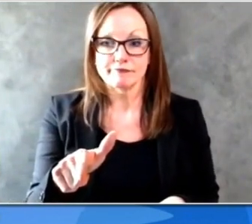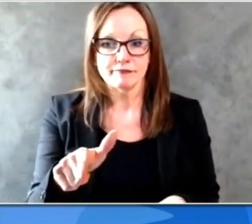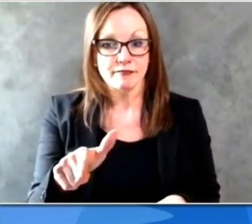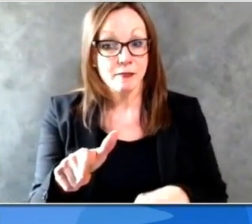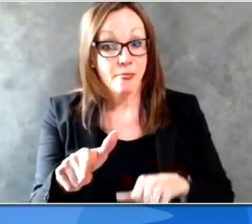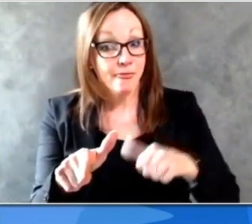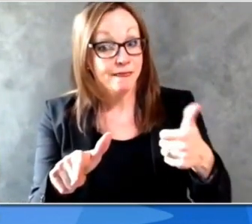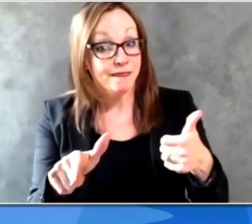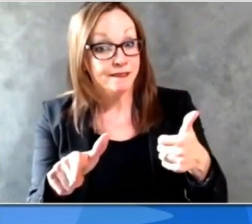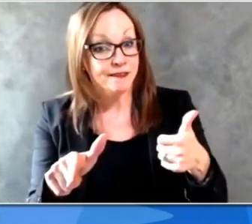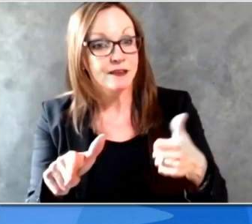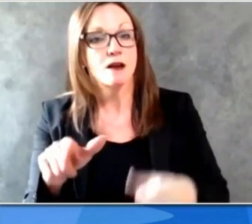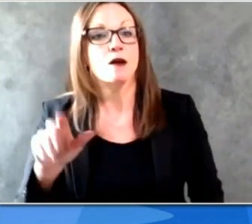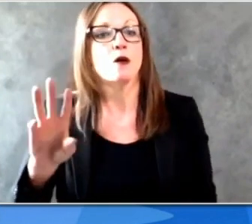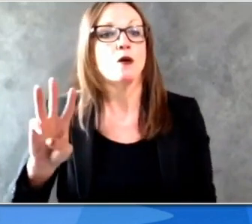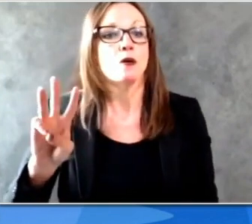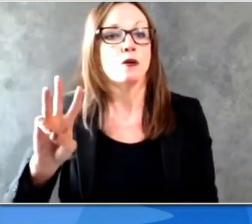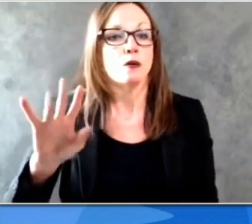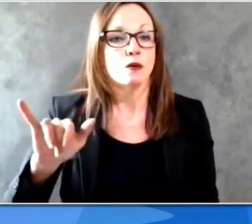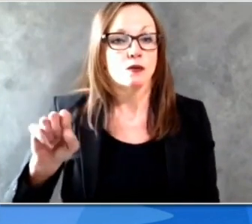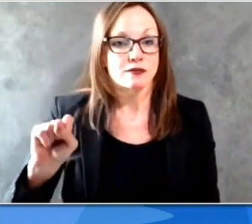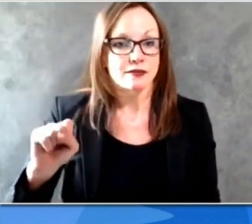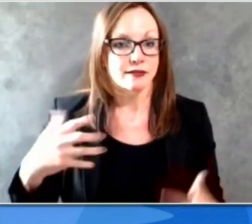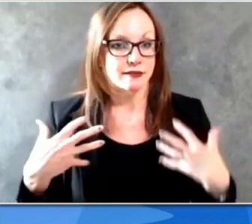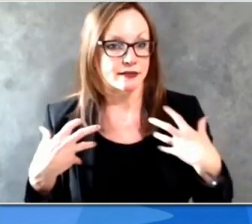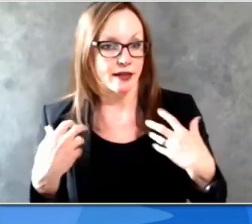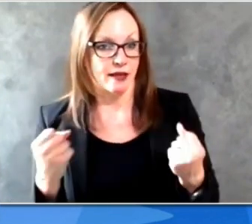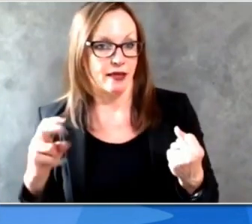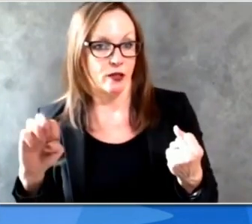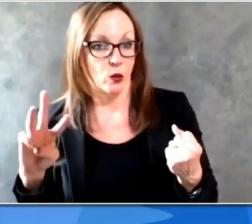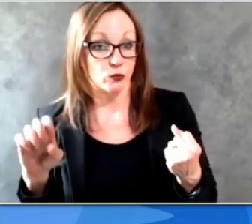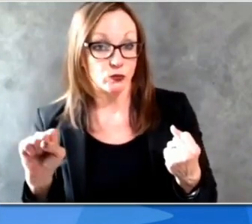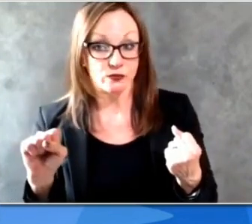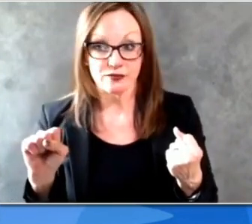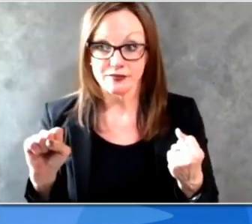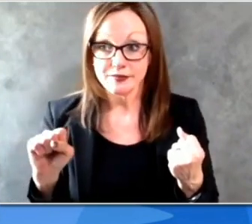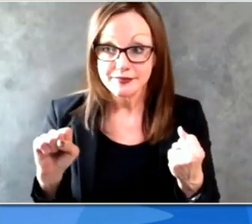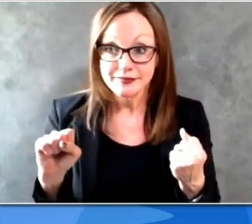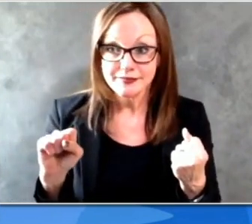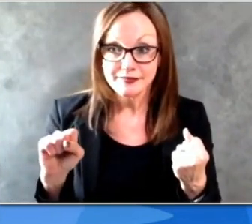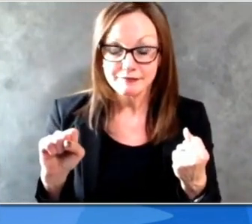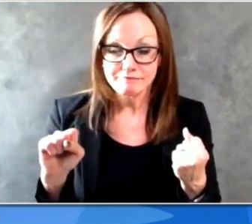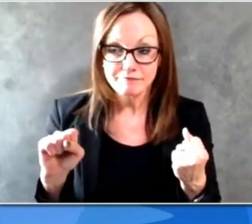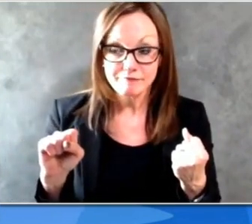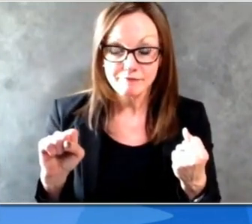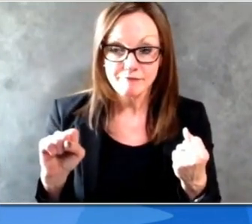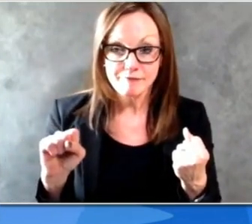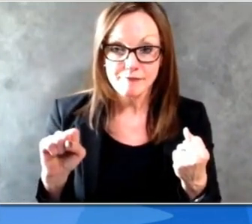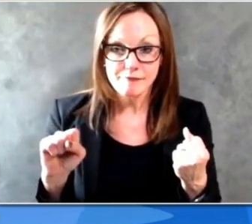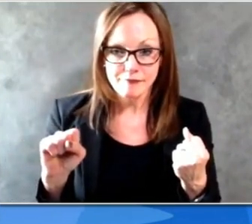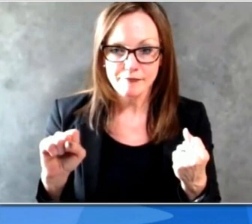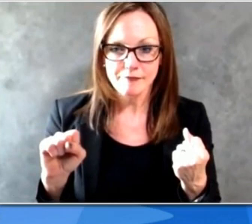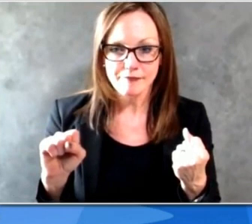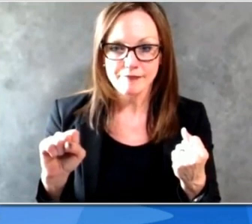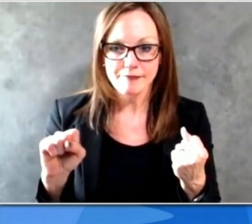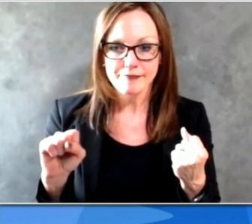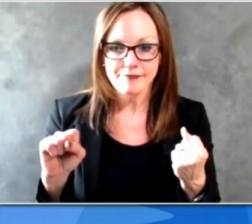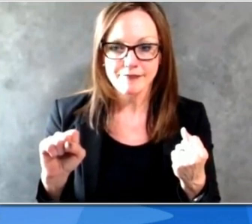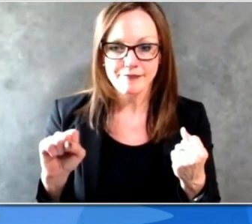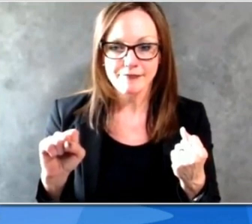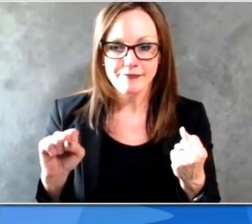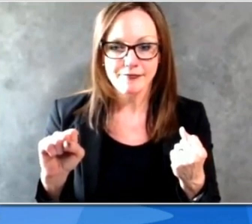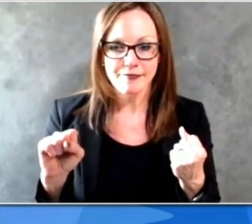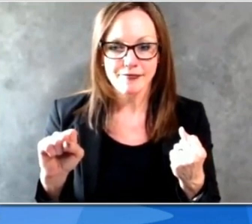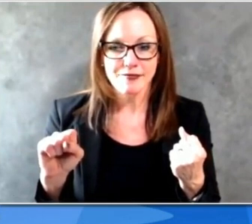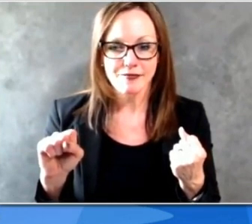Hi, I'm sorry I missed that earlier. I had for the surge facility in